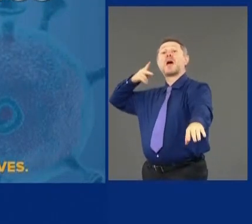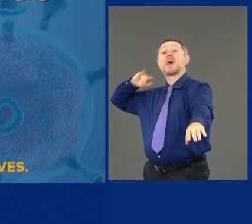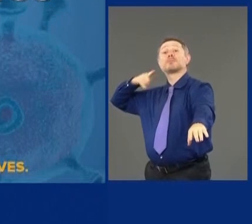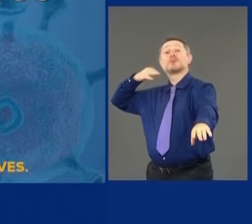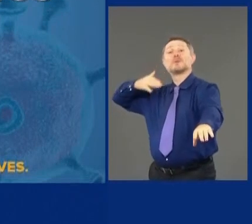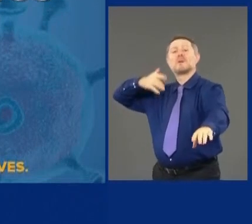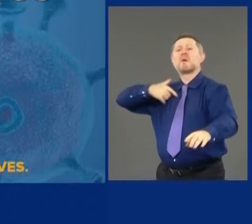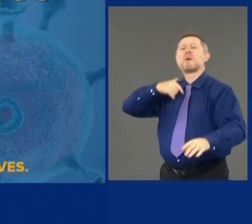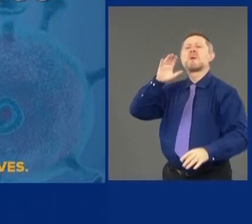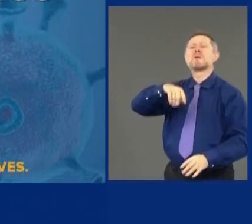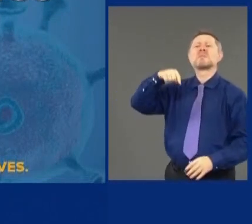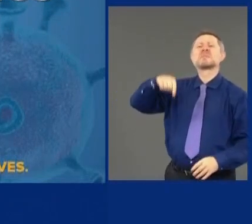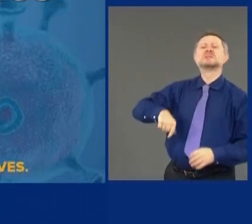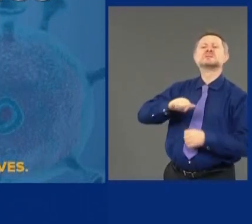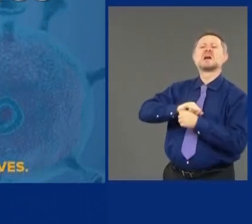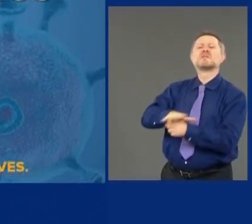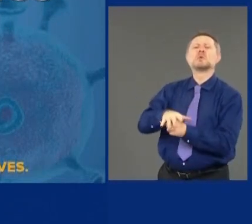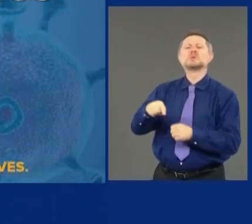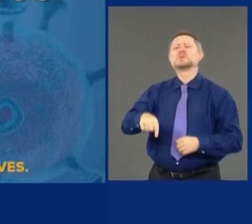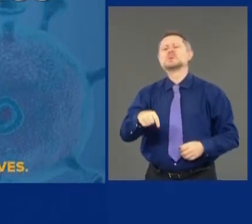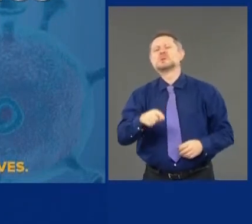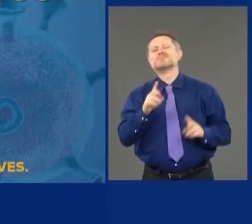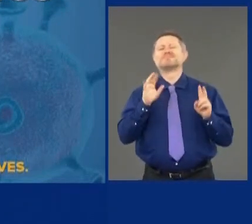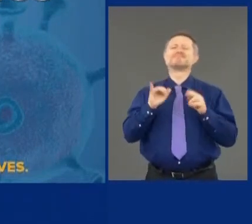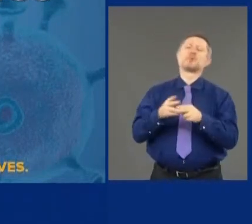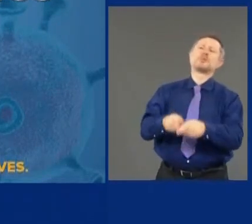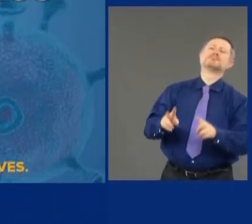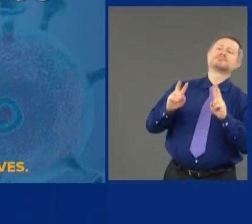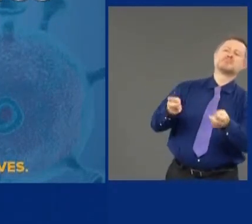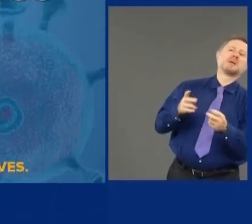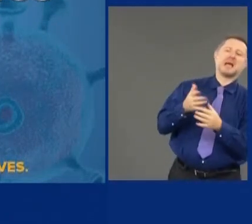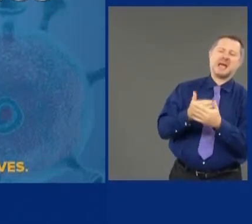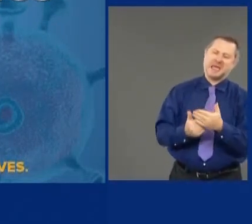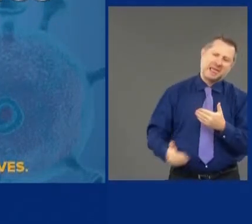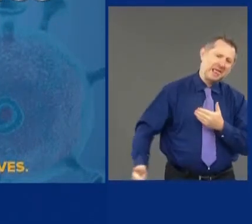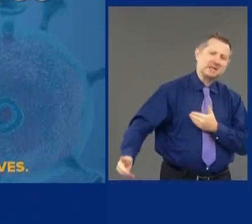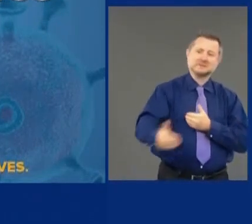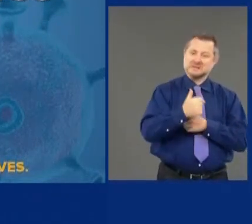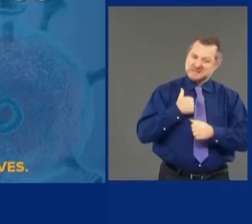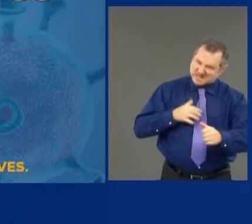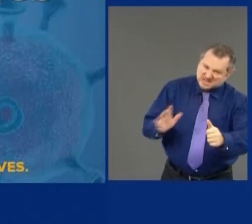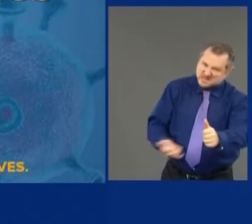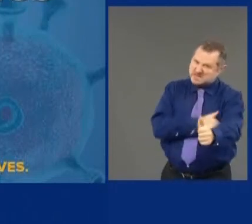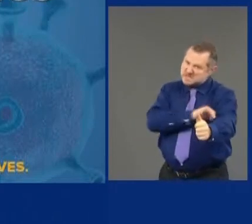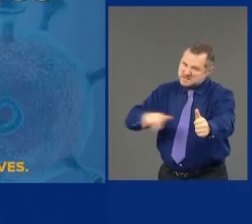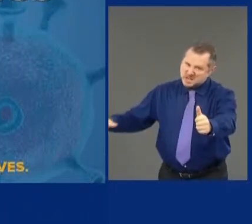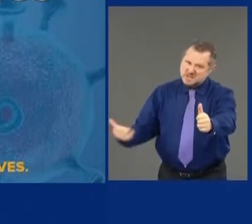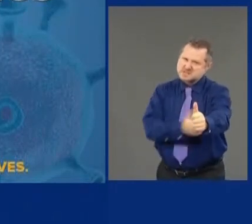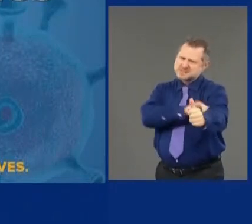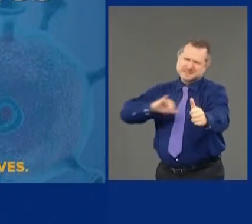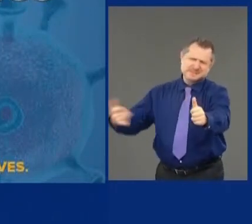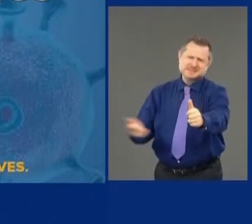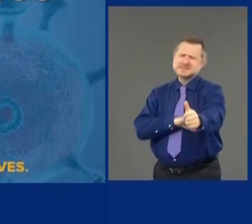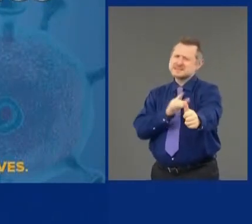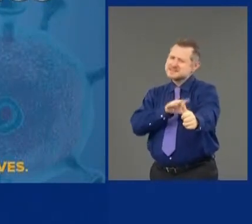this virus has been ahead of us, and we're reacting. We're always reacting to the virus. The virus did this, now we have to scramble. The virus